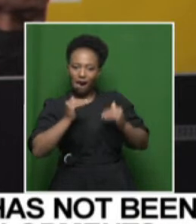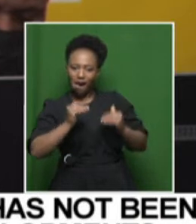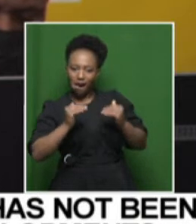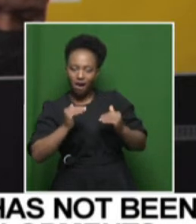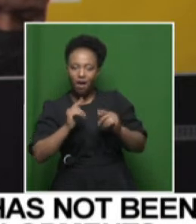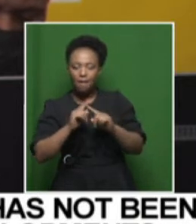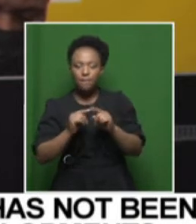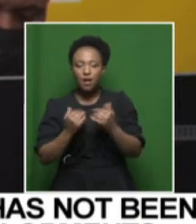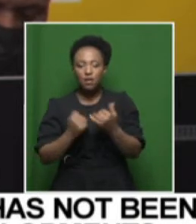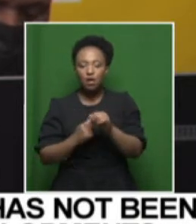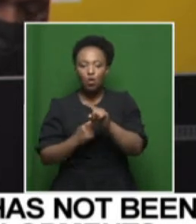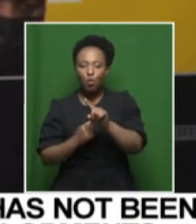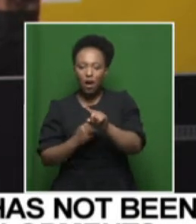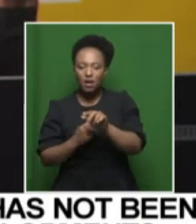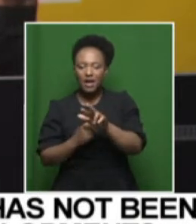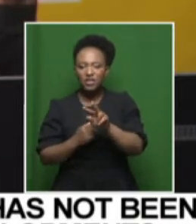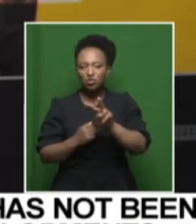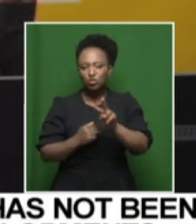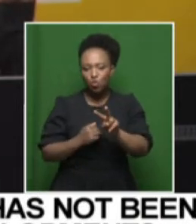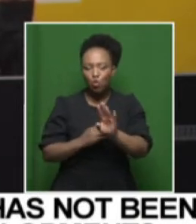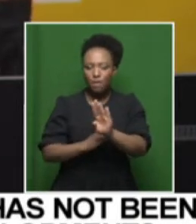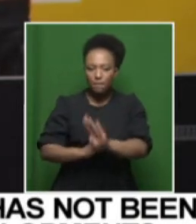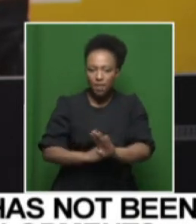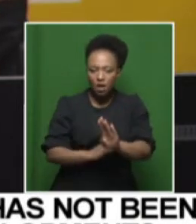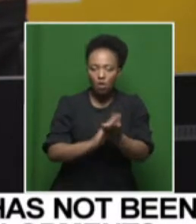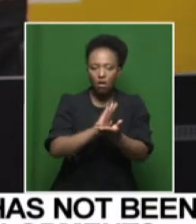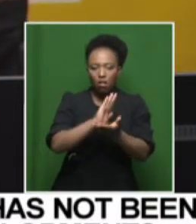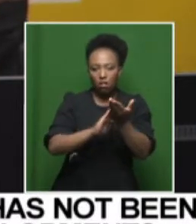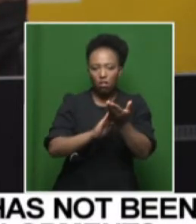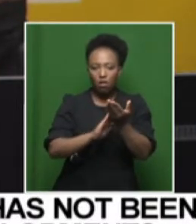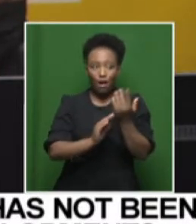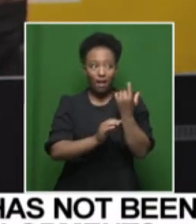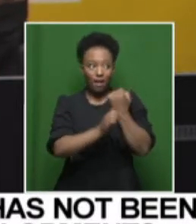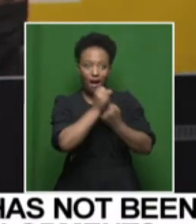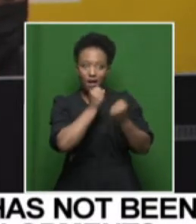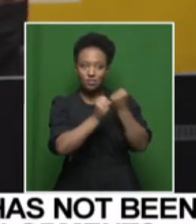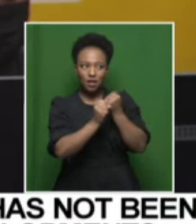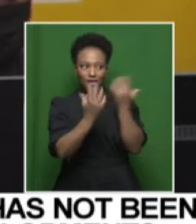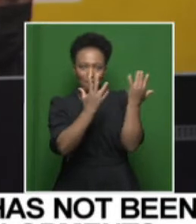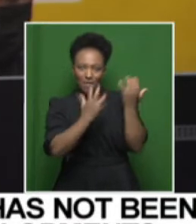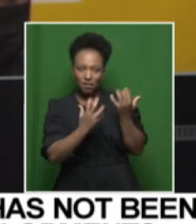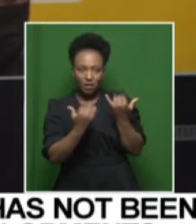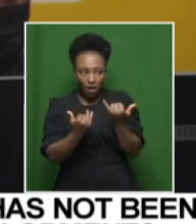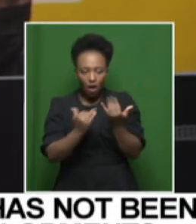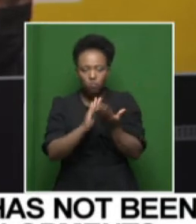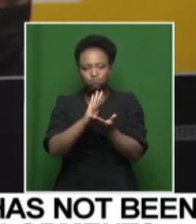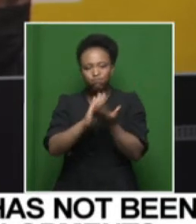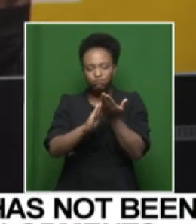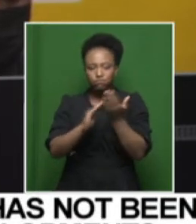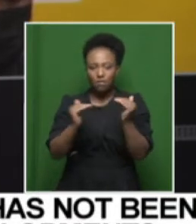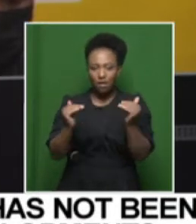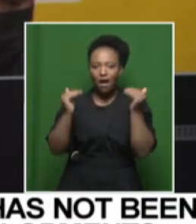182 billion higher than the estimate from the last year's budget.